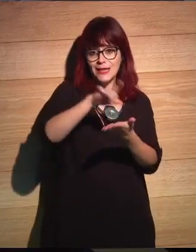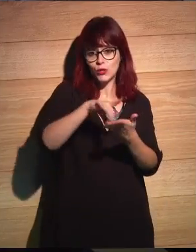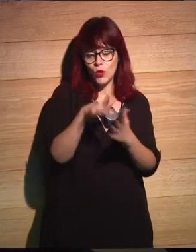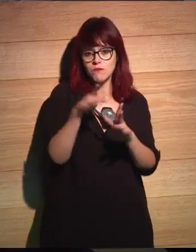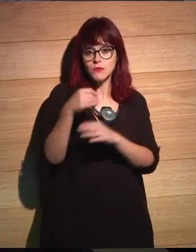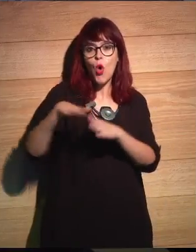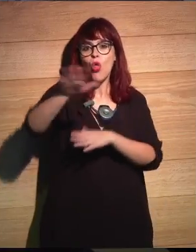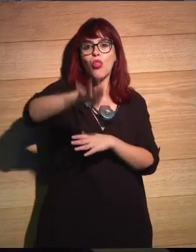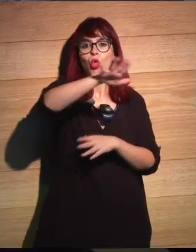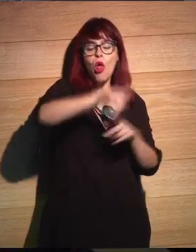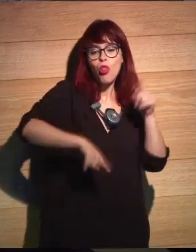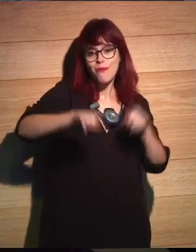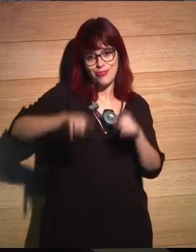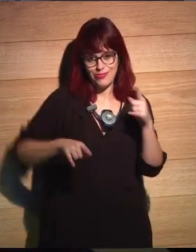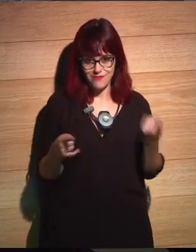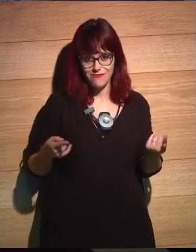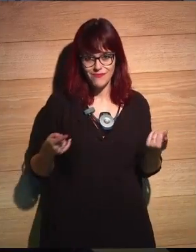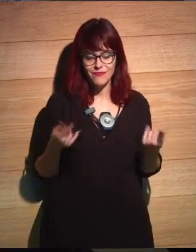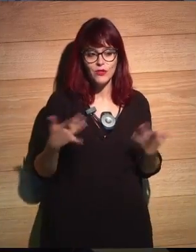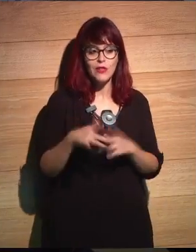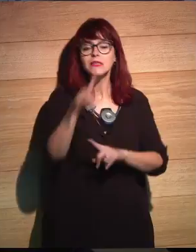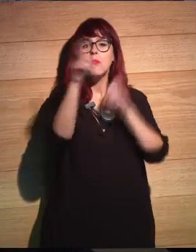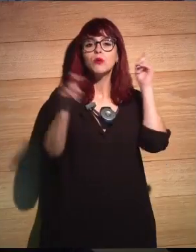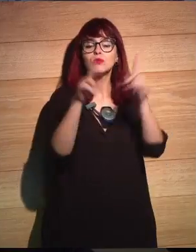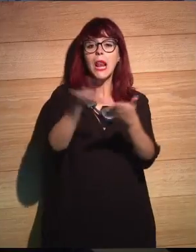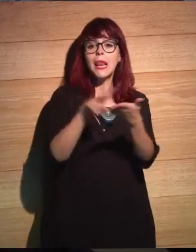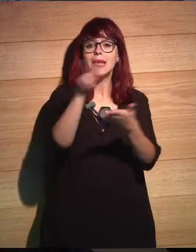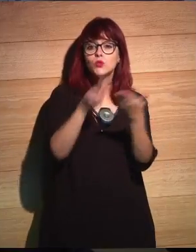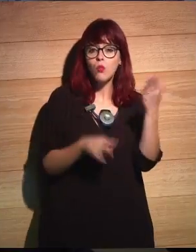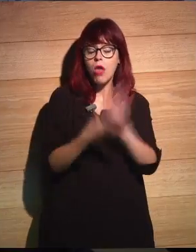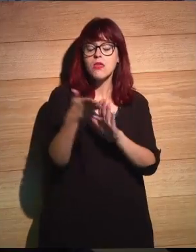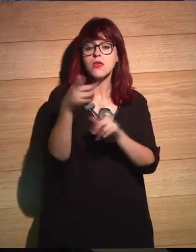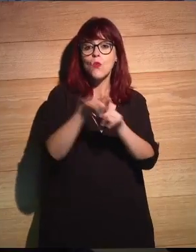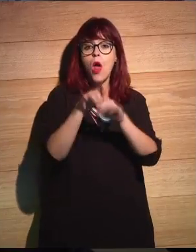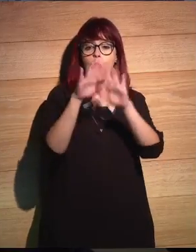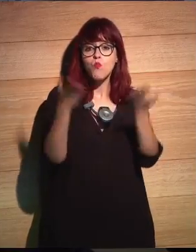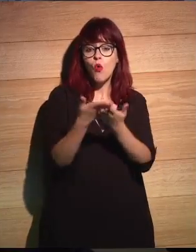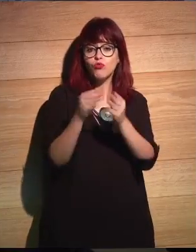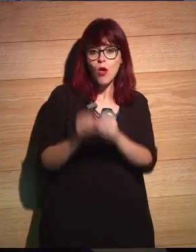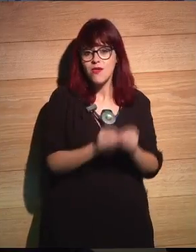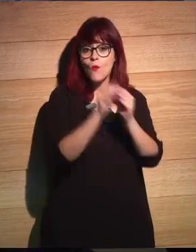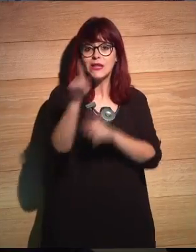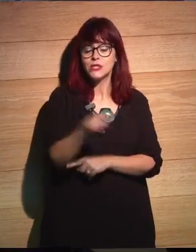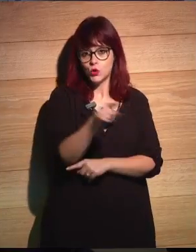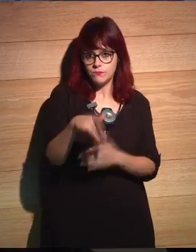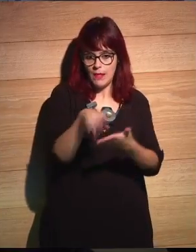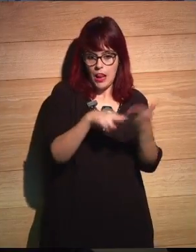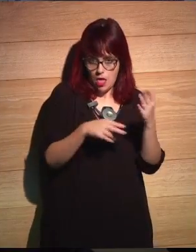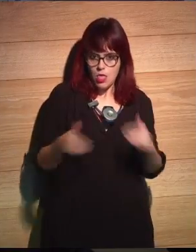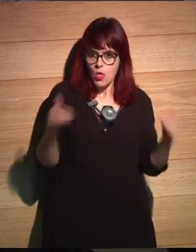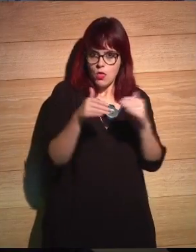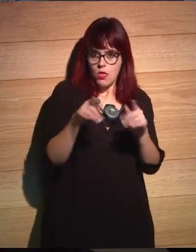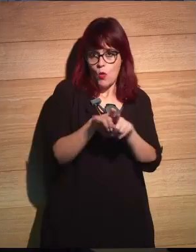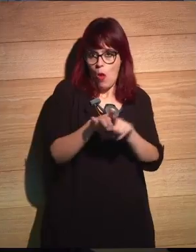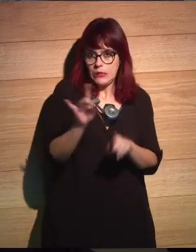poor society, and the roles of literature in each of these places. And you were asking me if reading is the same everywhere,